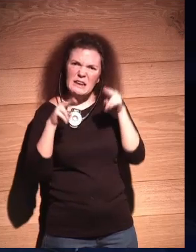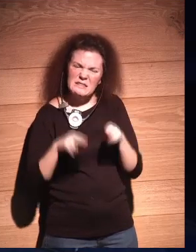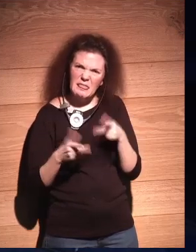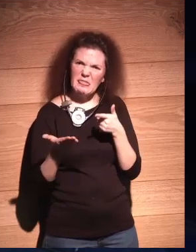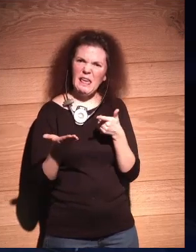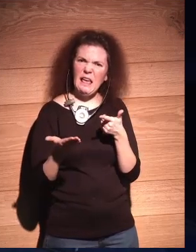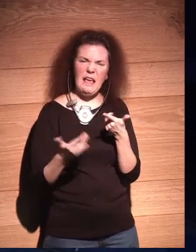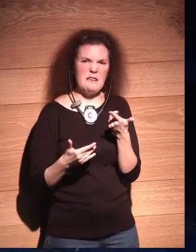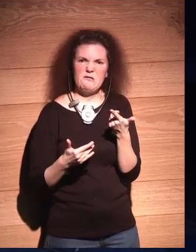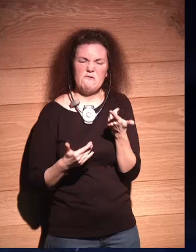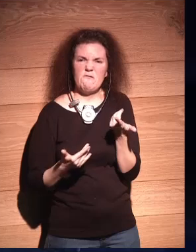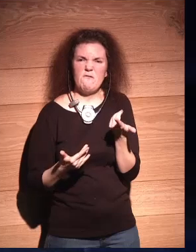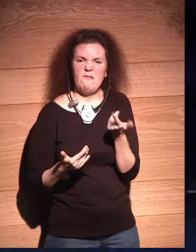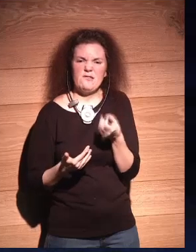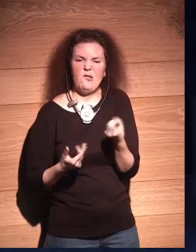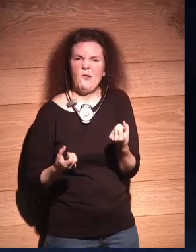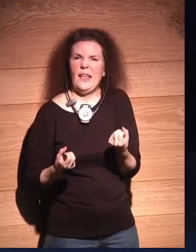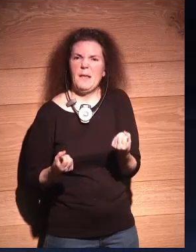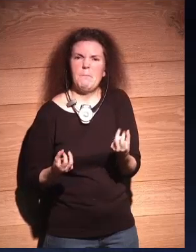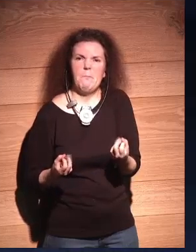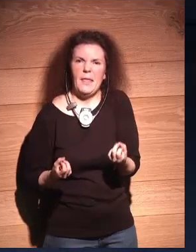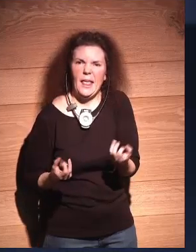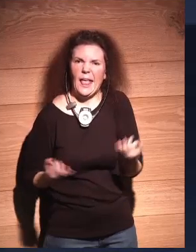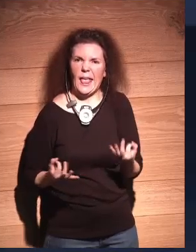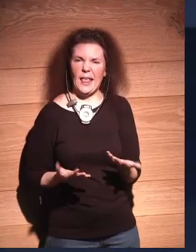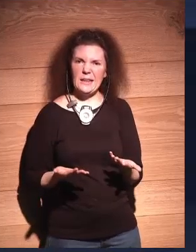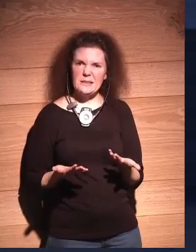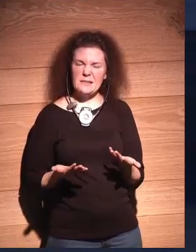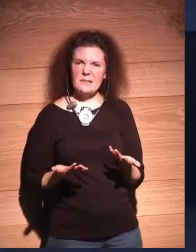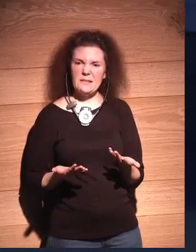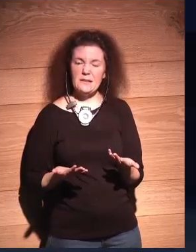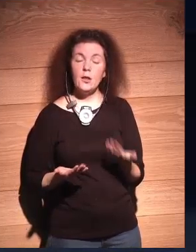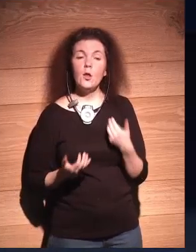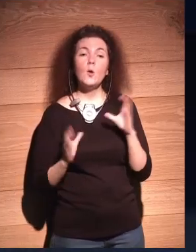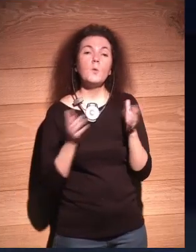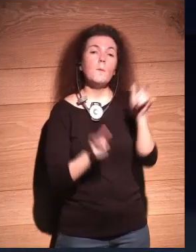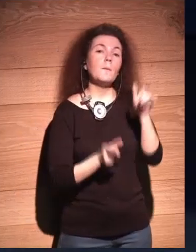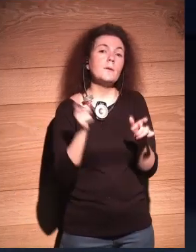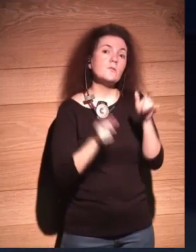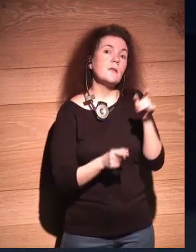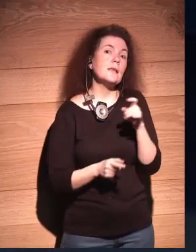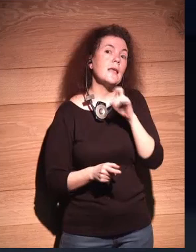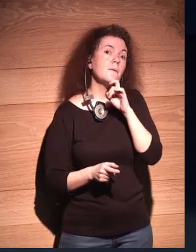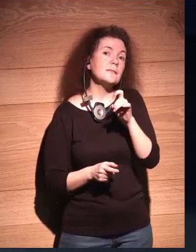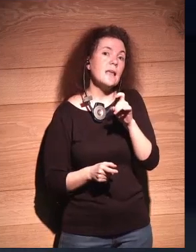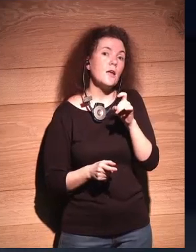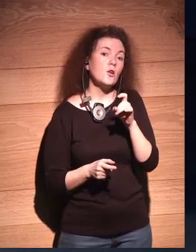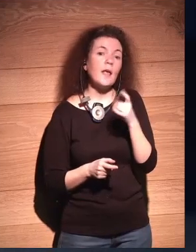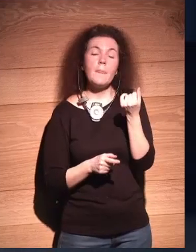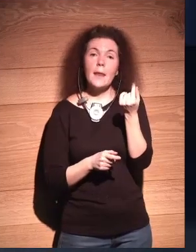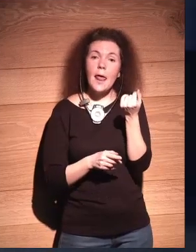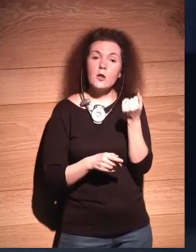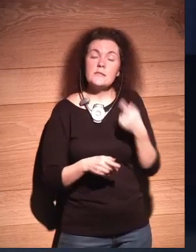They had these kind of whistleblower guys who were like, this is terrible. Well, what are we wasting the money for? And so